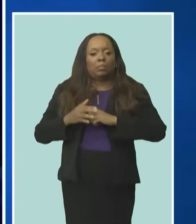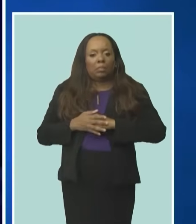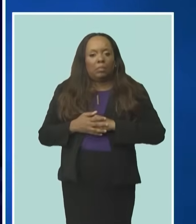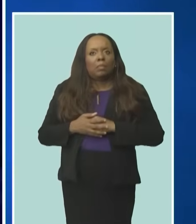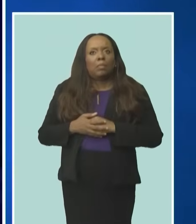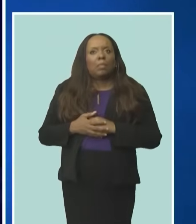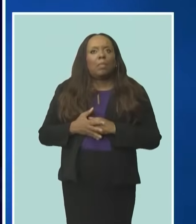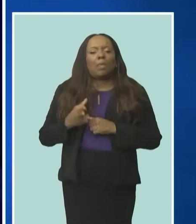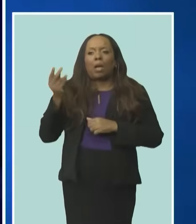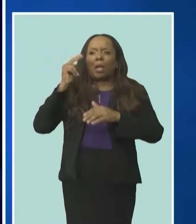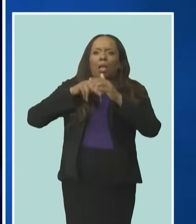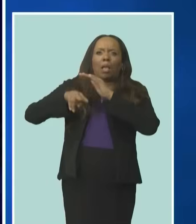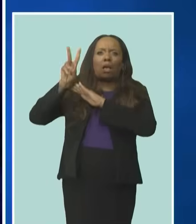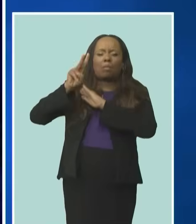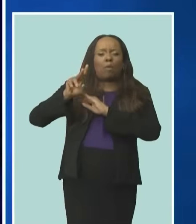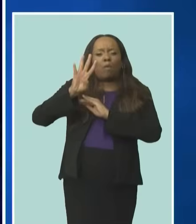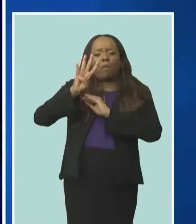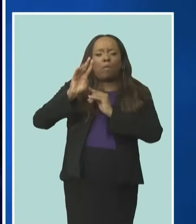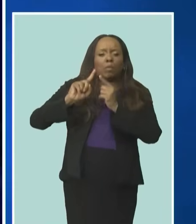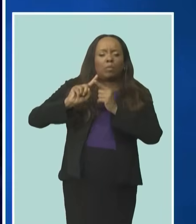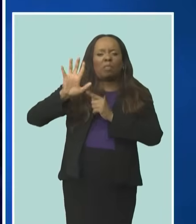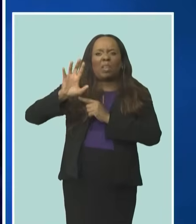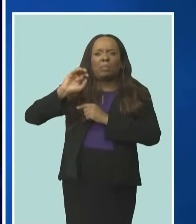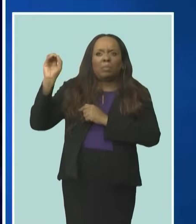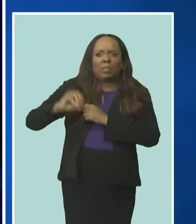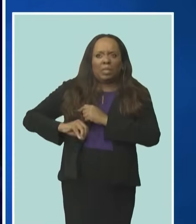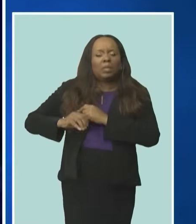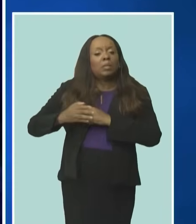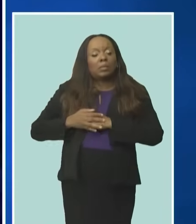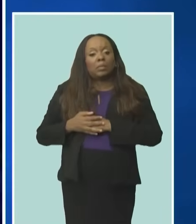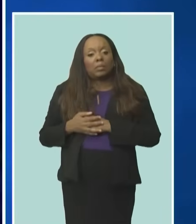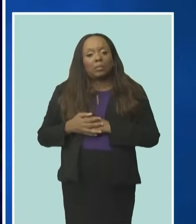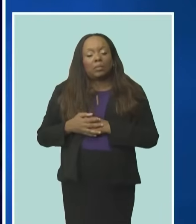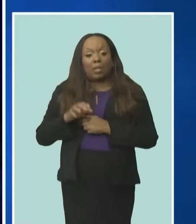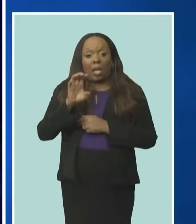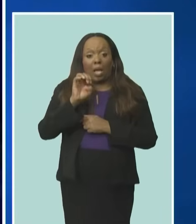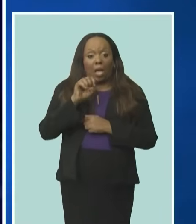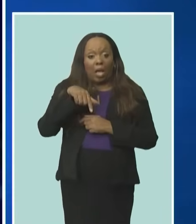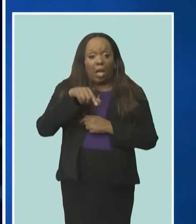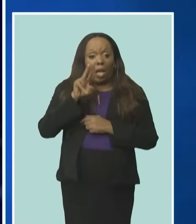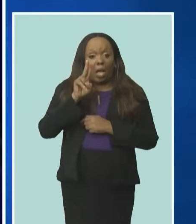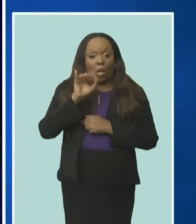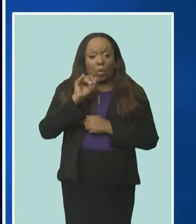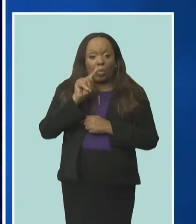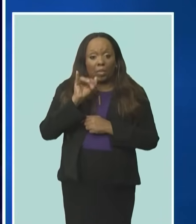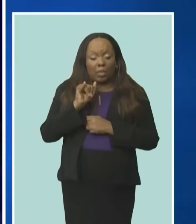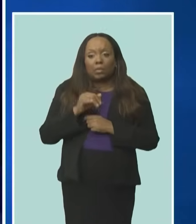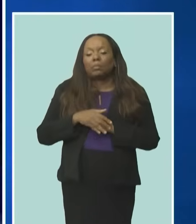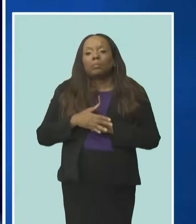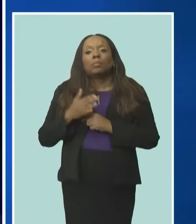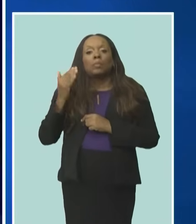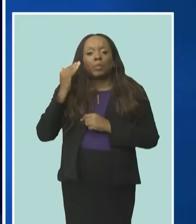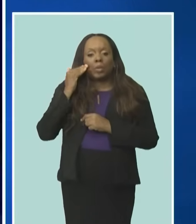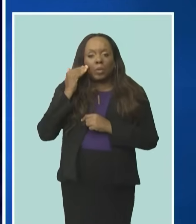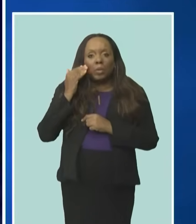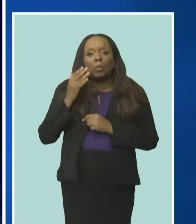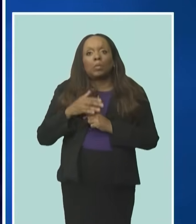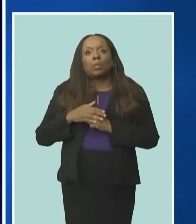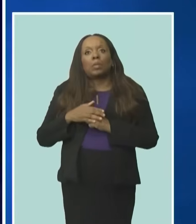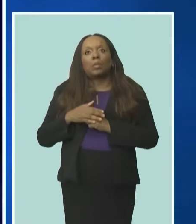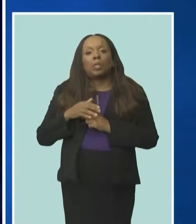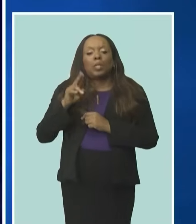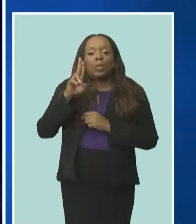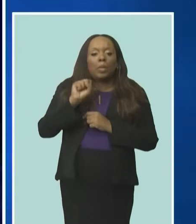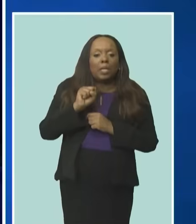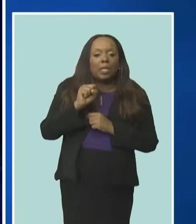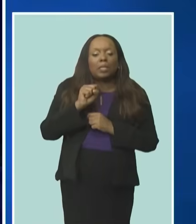looking at gains of 4 to 5% in our bond funds. On the equity side, Yes, U.S. stocks are stronger. Yes, Caribbean stocks